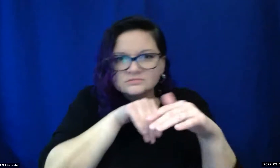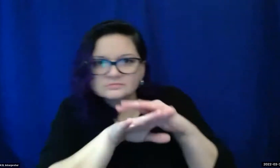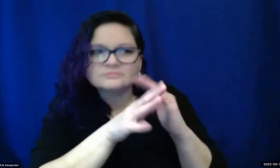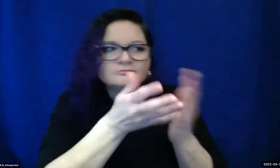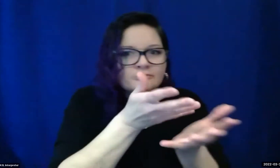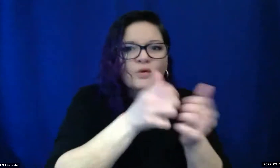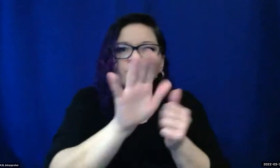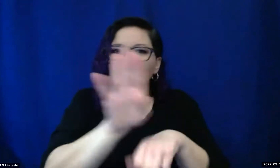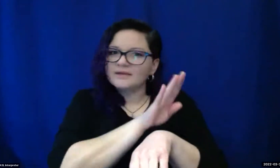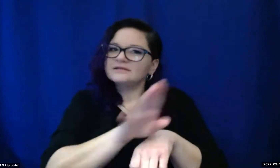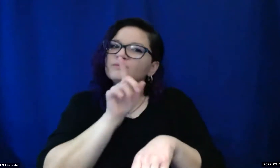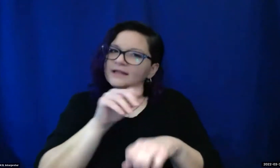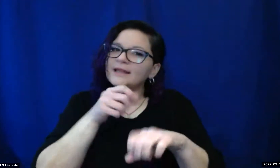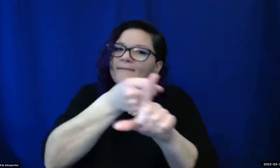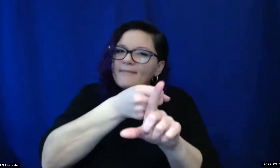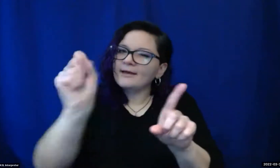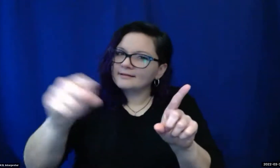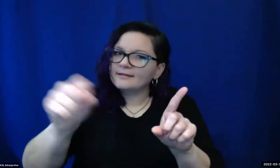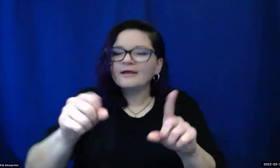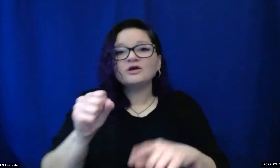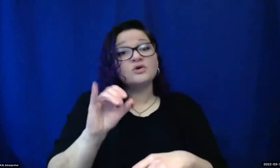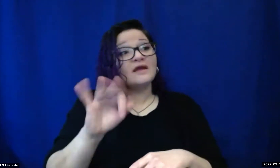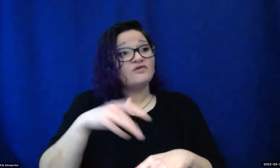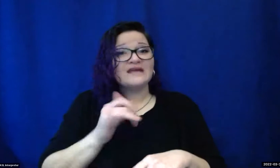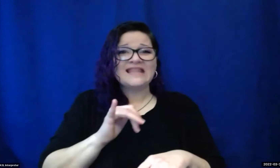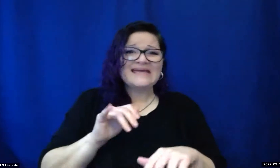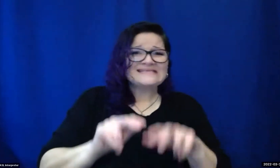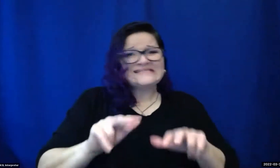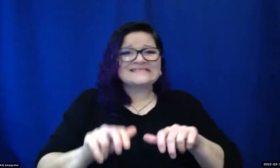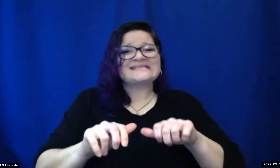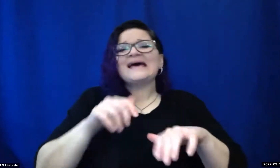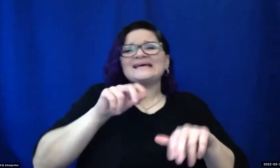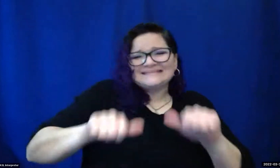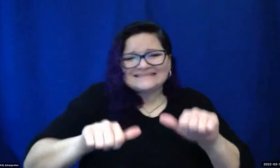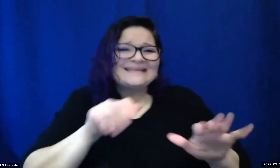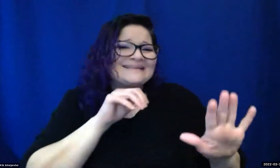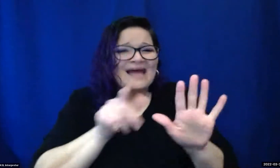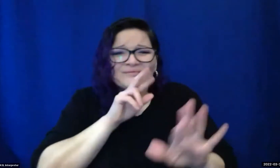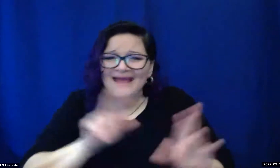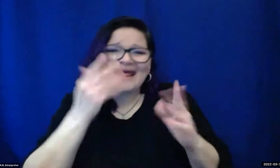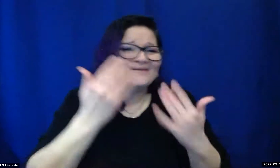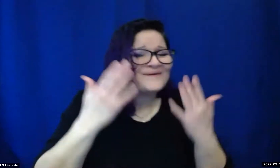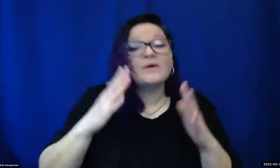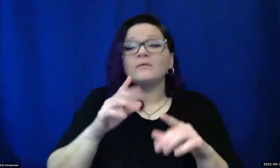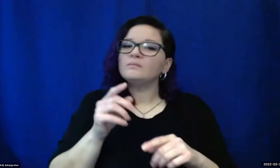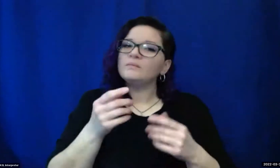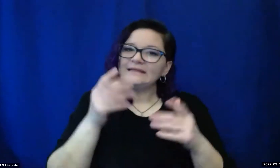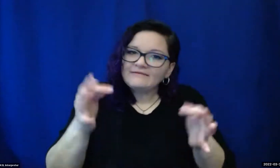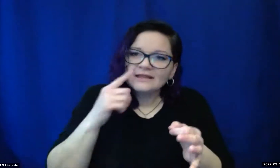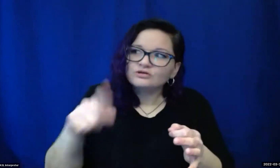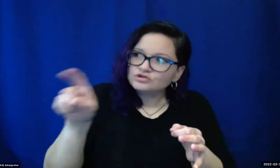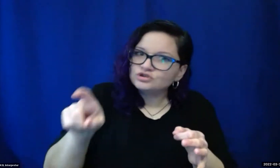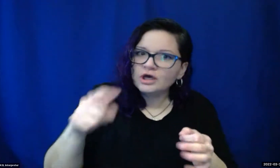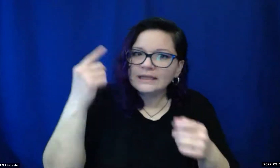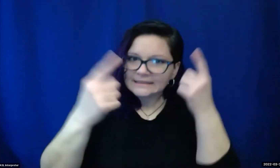have you apply. If you feel that you're not ready, we often encourage people that you think about it. This grant is an annual grant,